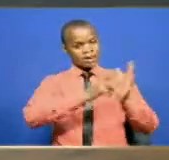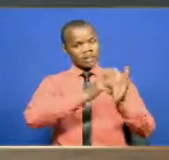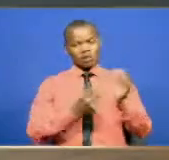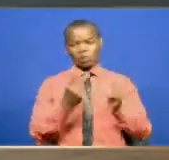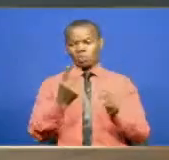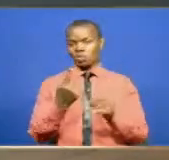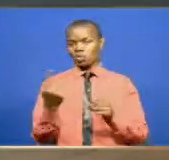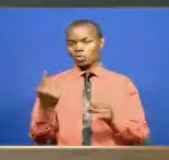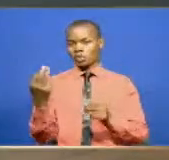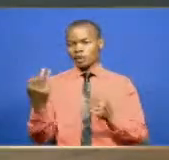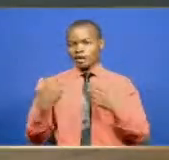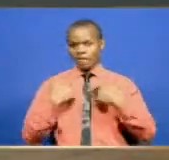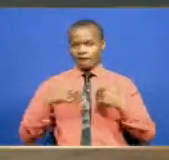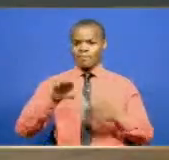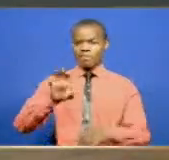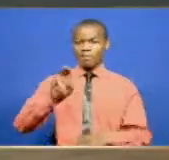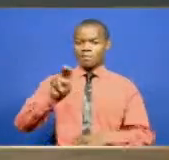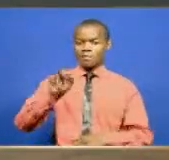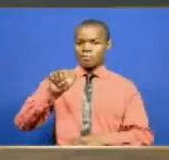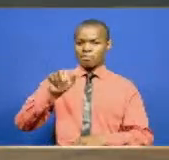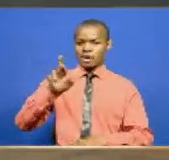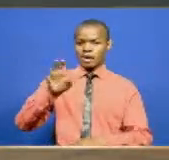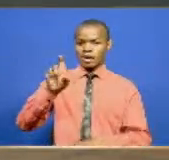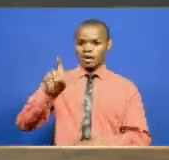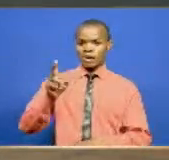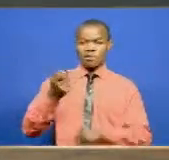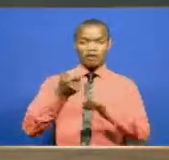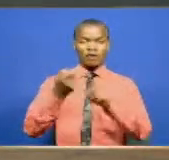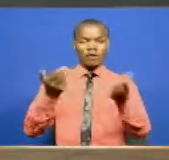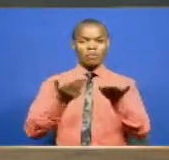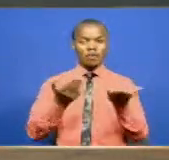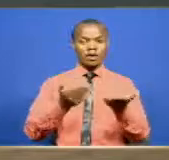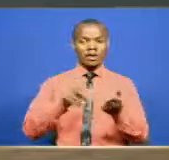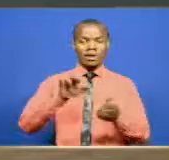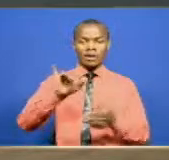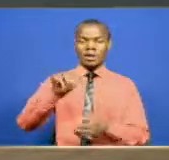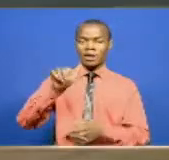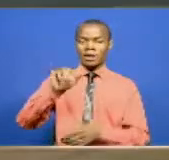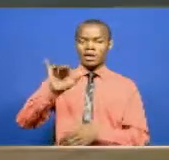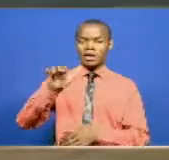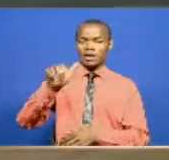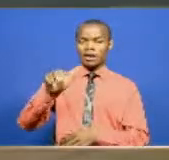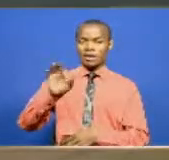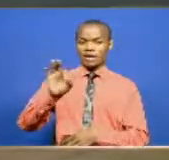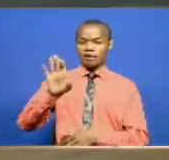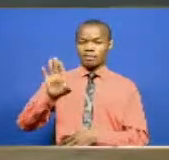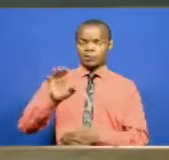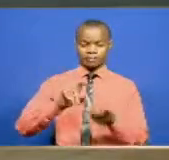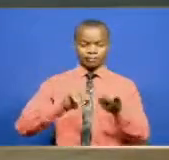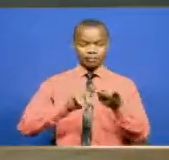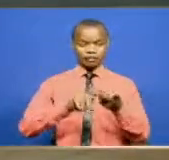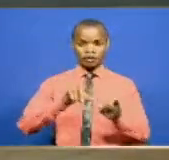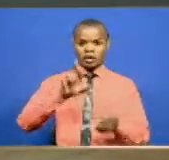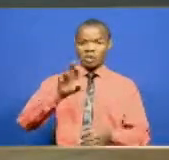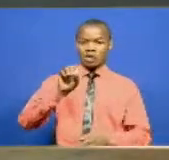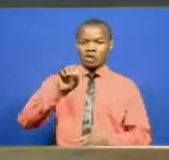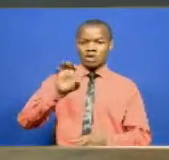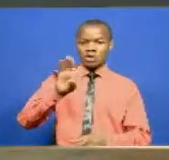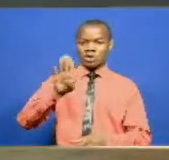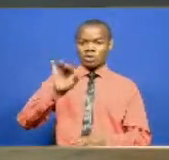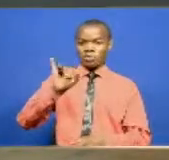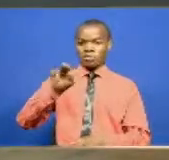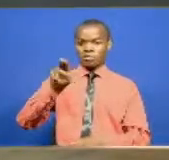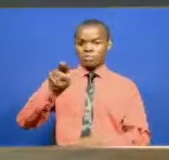feedback. Bernard Kituri watching us live from Yaya Center. That's on our Facebook Live. And Robin Gatana watching